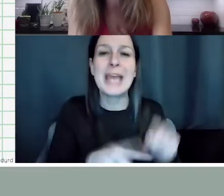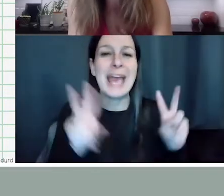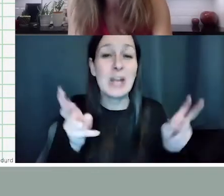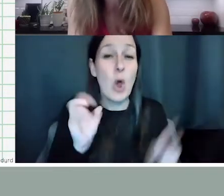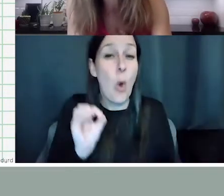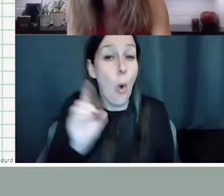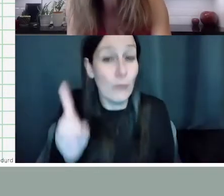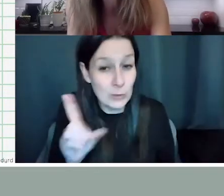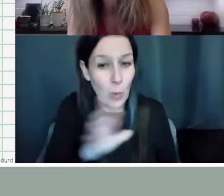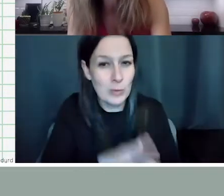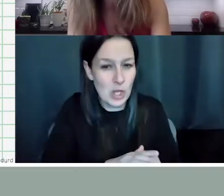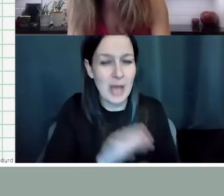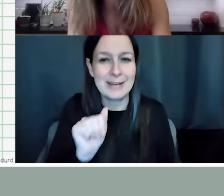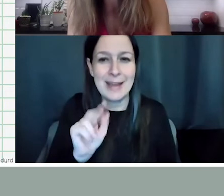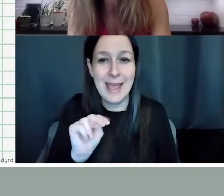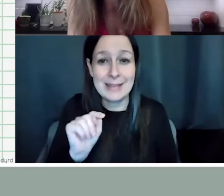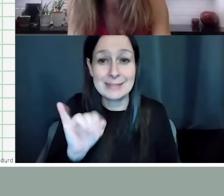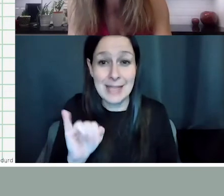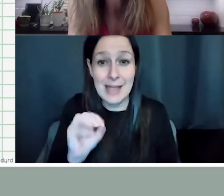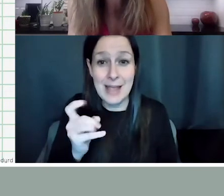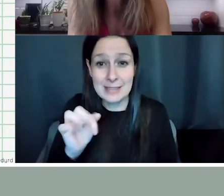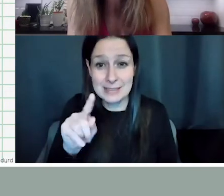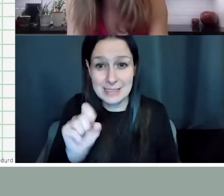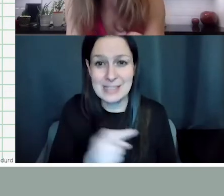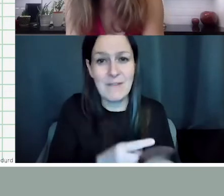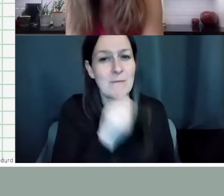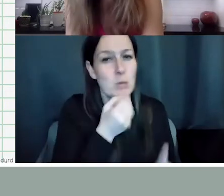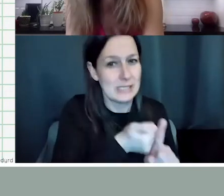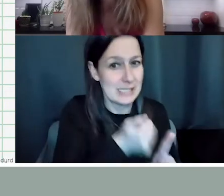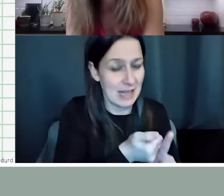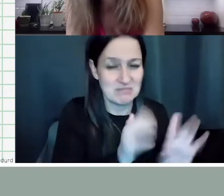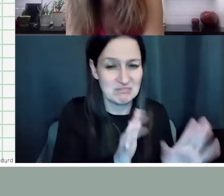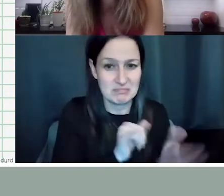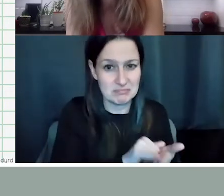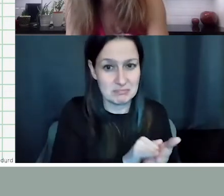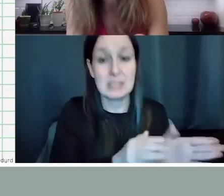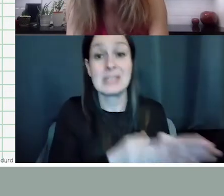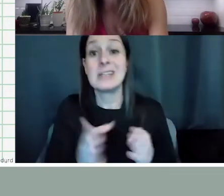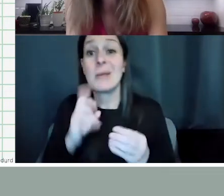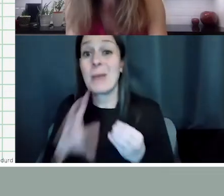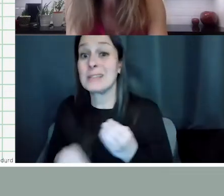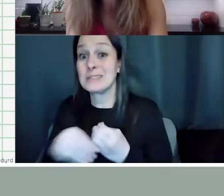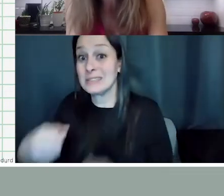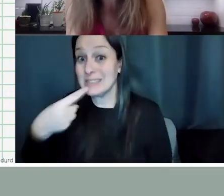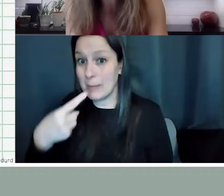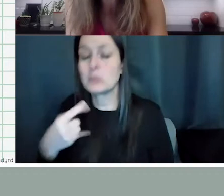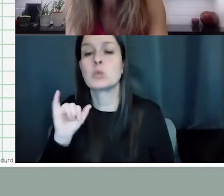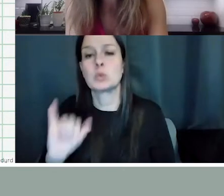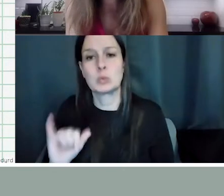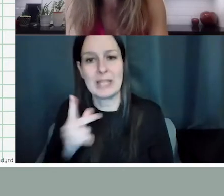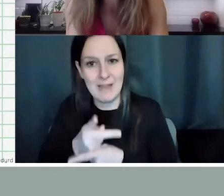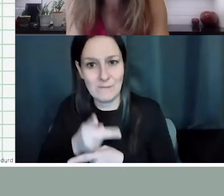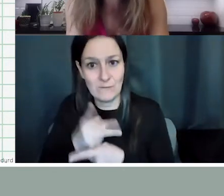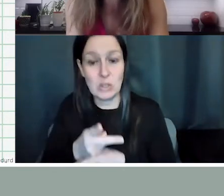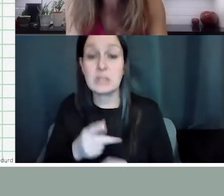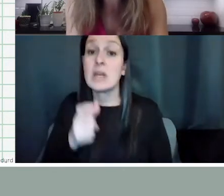overdose yourself on antioxidants from food. Supplements are a whole nother story. Okay, so this is not about,